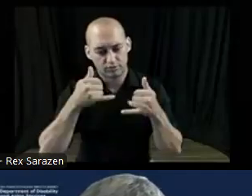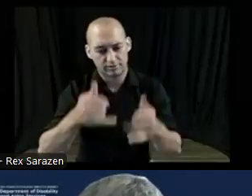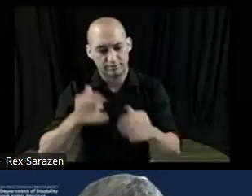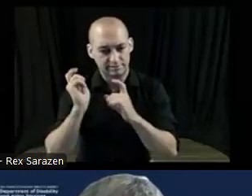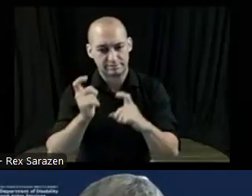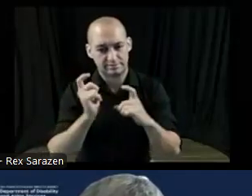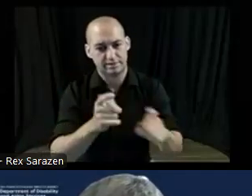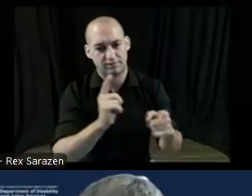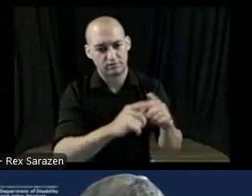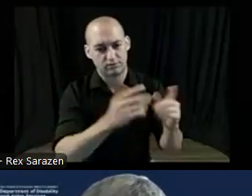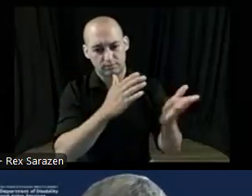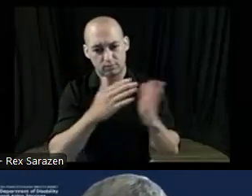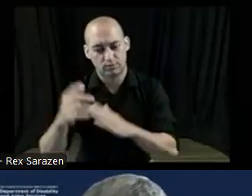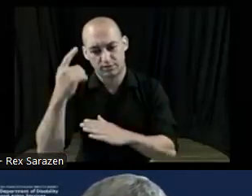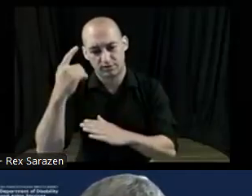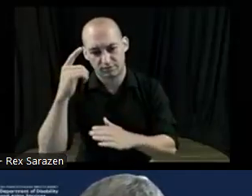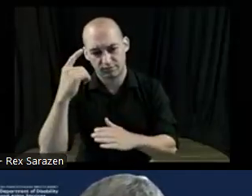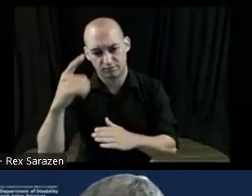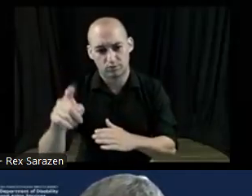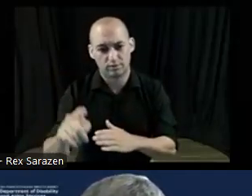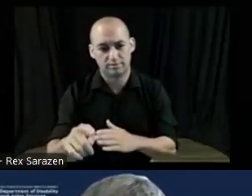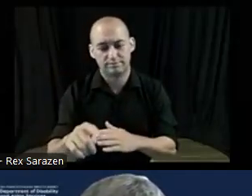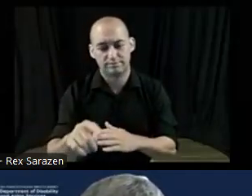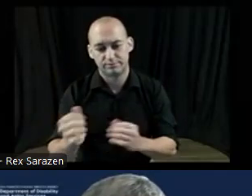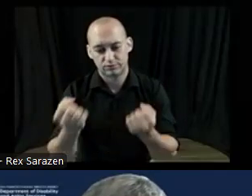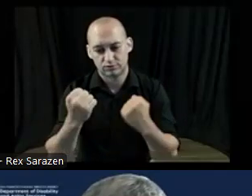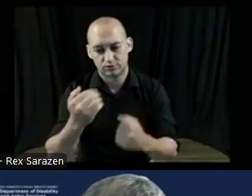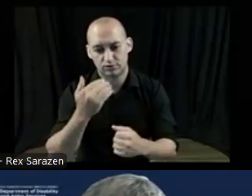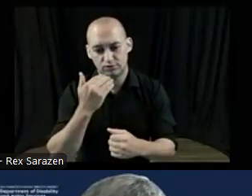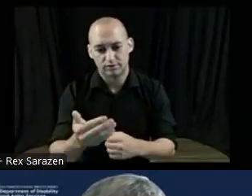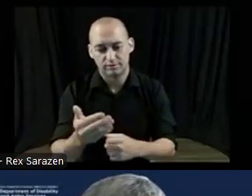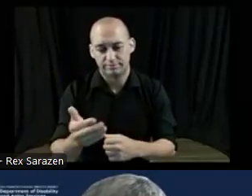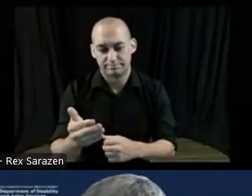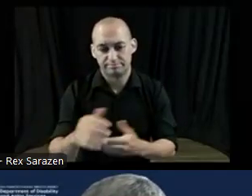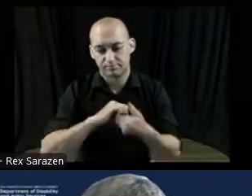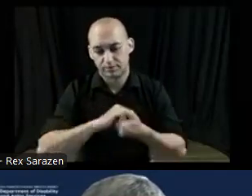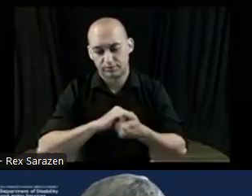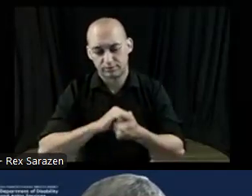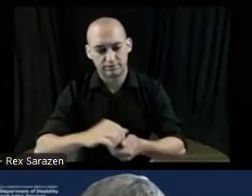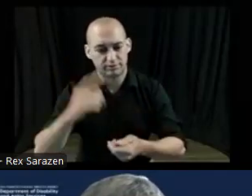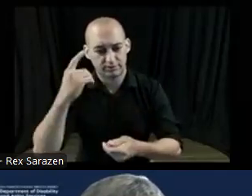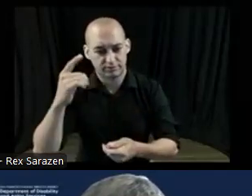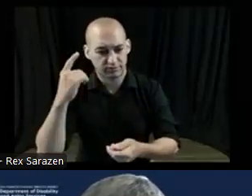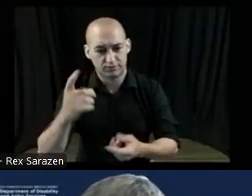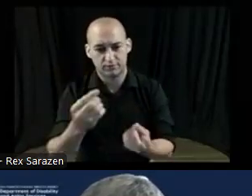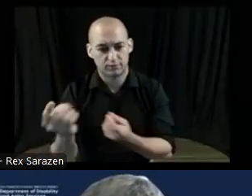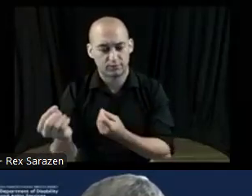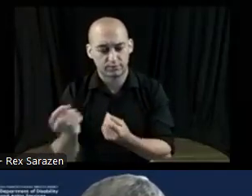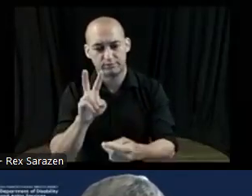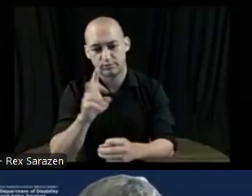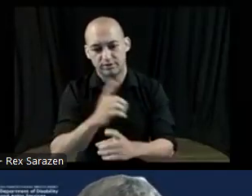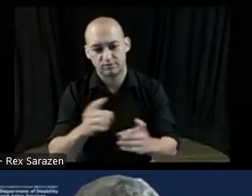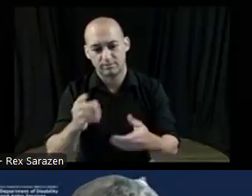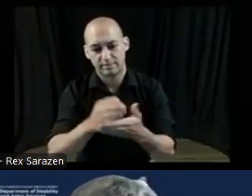community for credible, strong, good community partners to do different pieces of